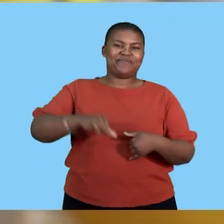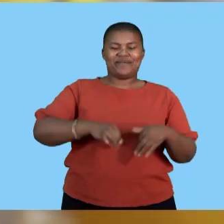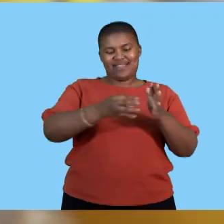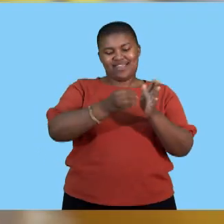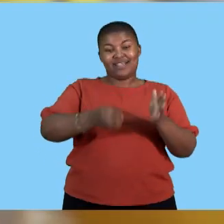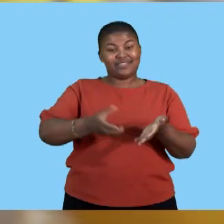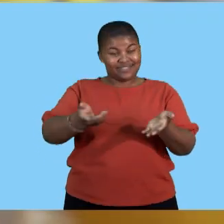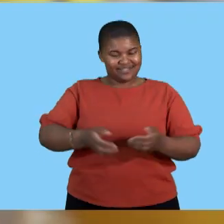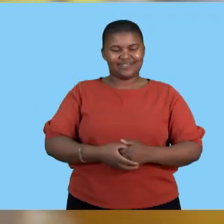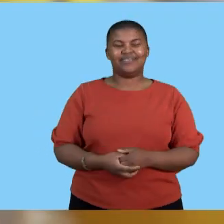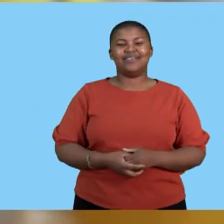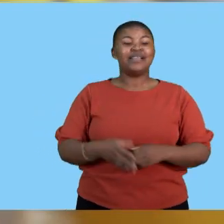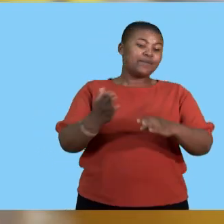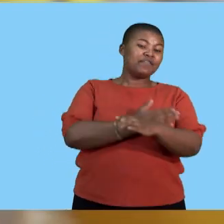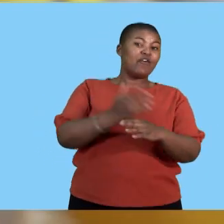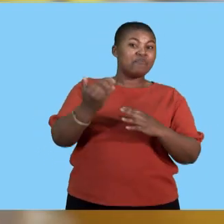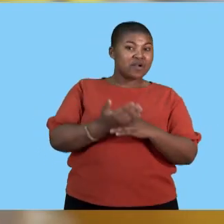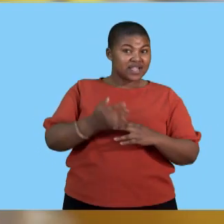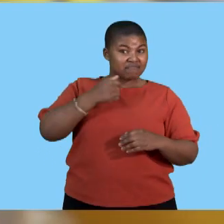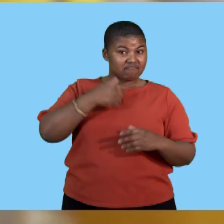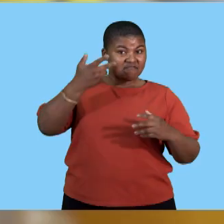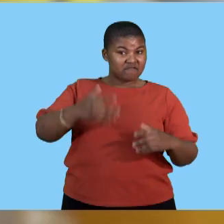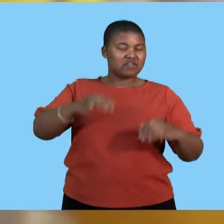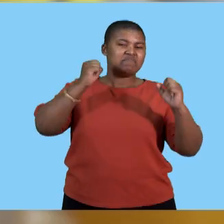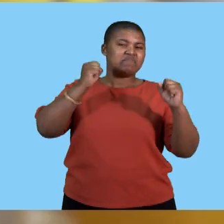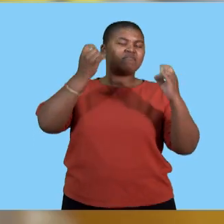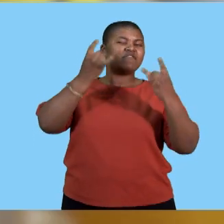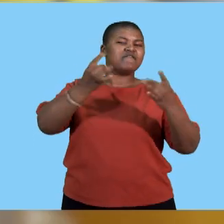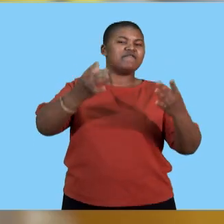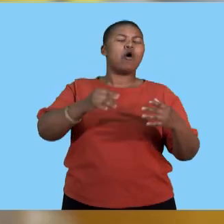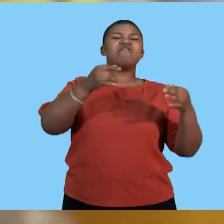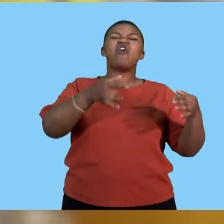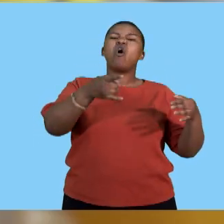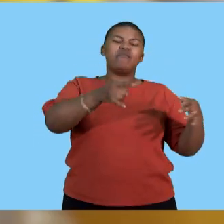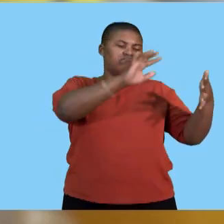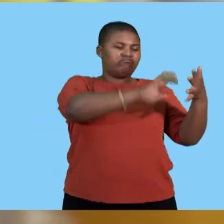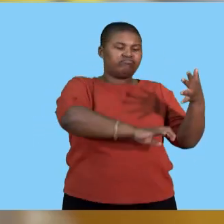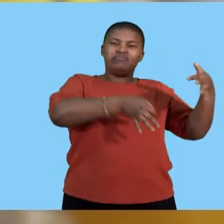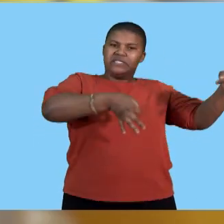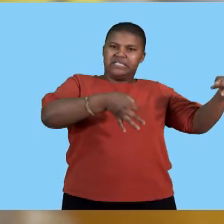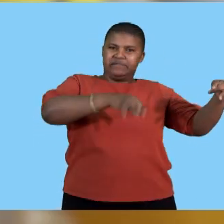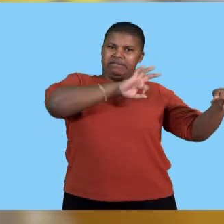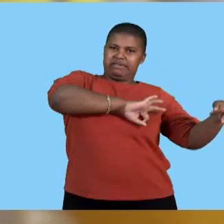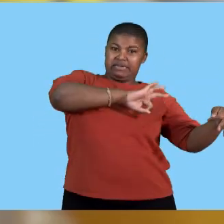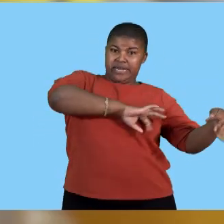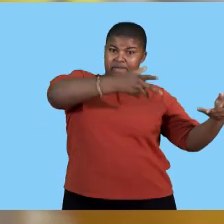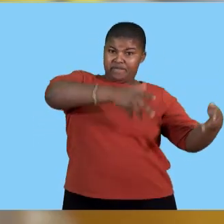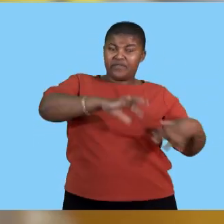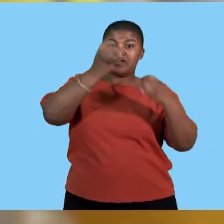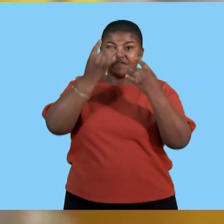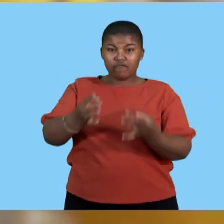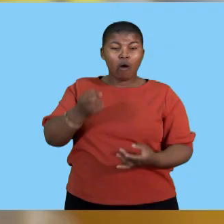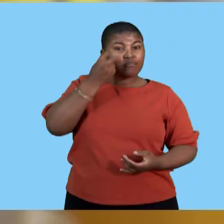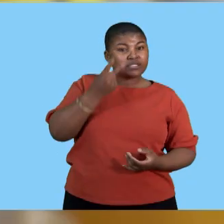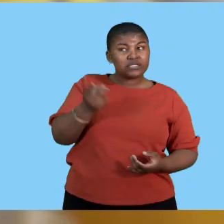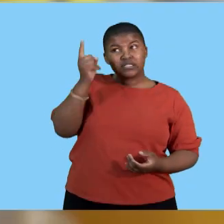Welcome back, dear learners. Before the ad break, we introduced the statement of comprehensive income. And what